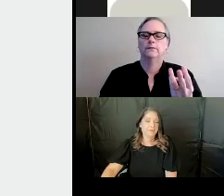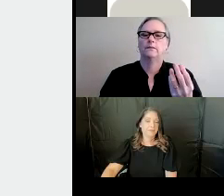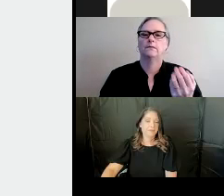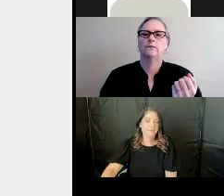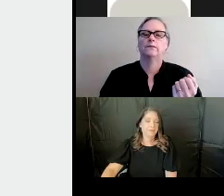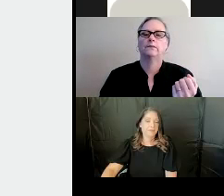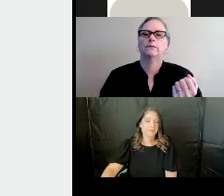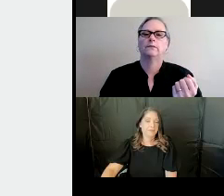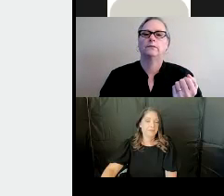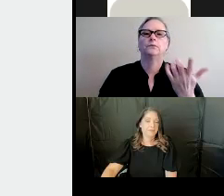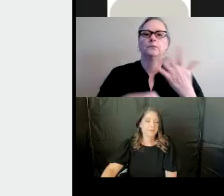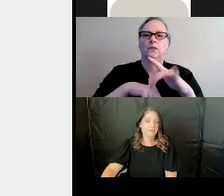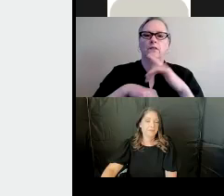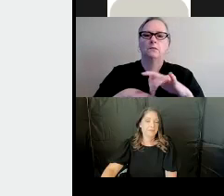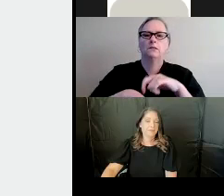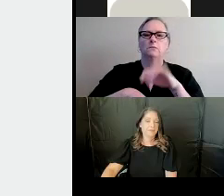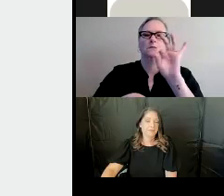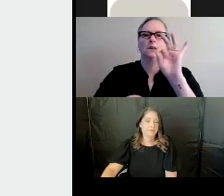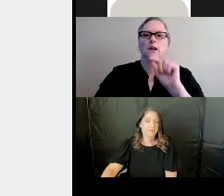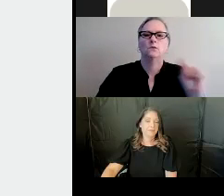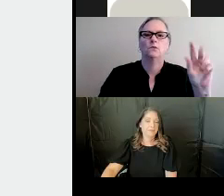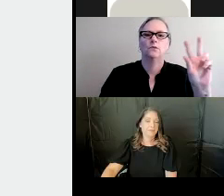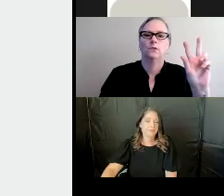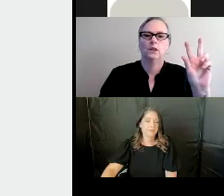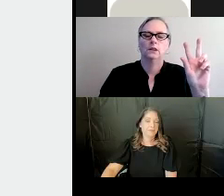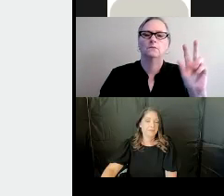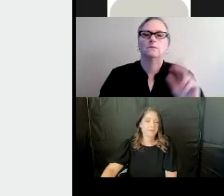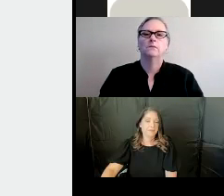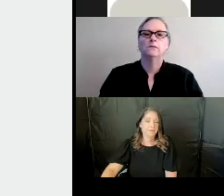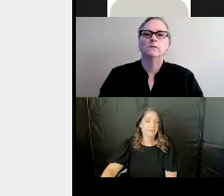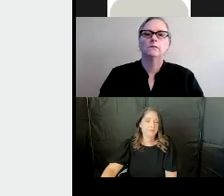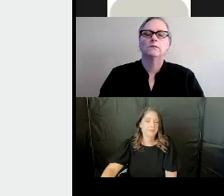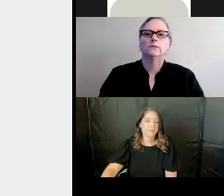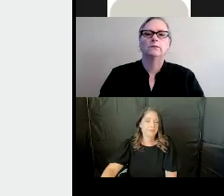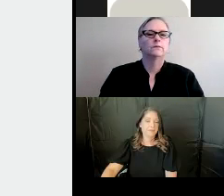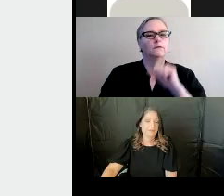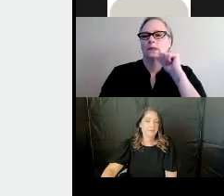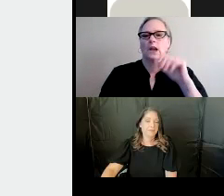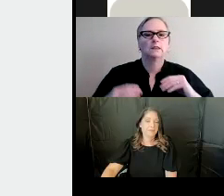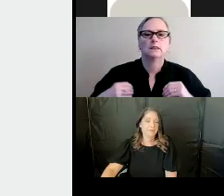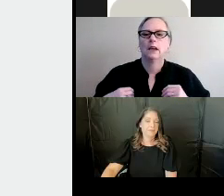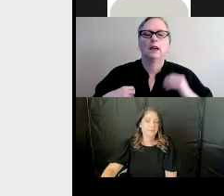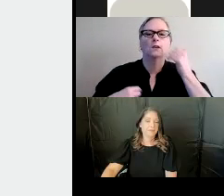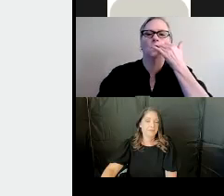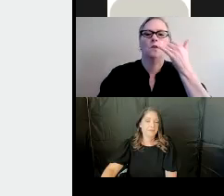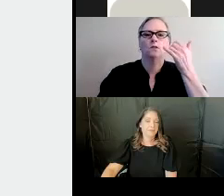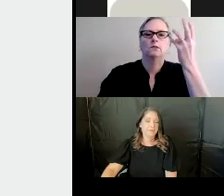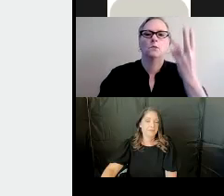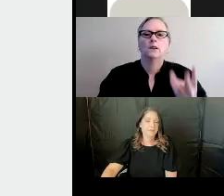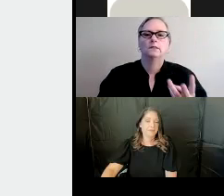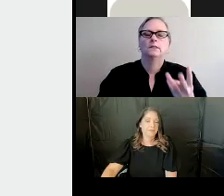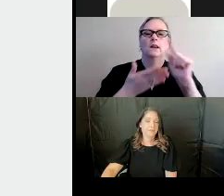They are available from 9 a.m. to 3 p.m. And they're not taking live calls on Wednesdays, weekends,